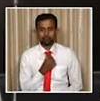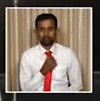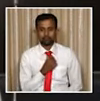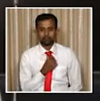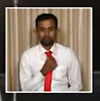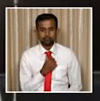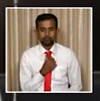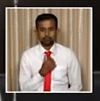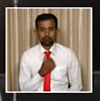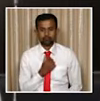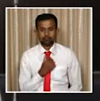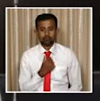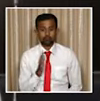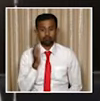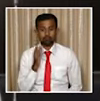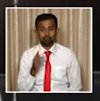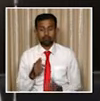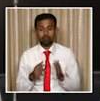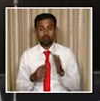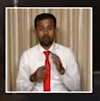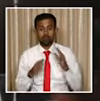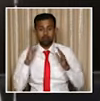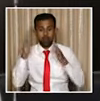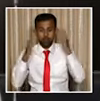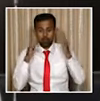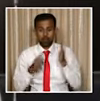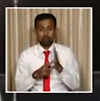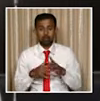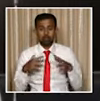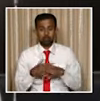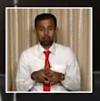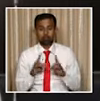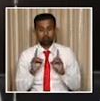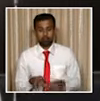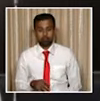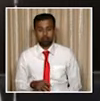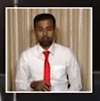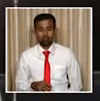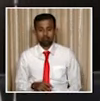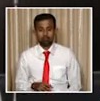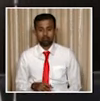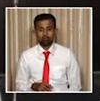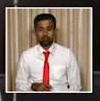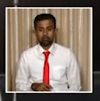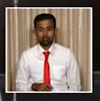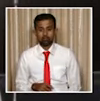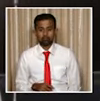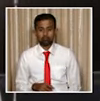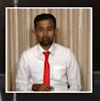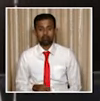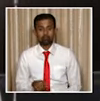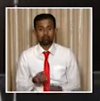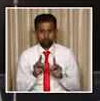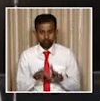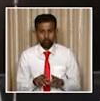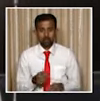the decisions made in this regard. The international community should fulfill their obligations to